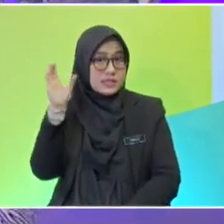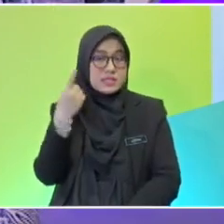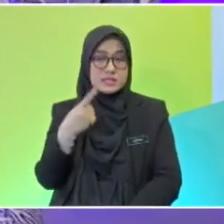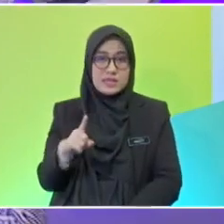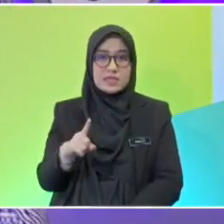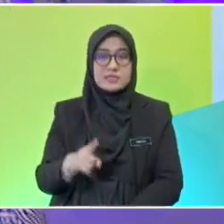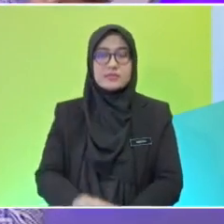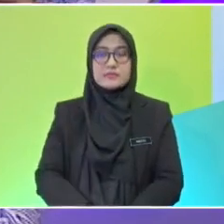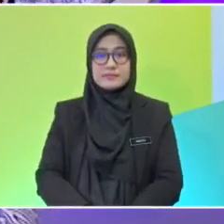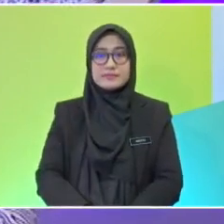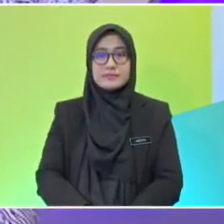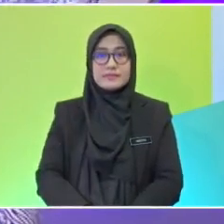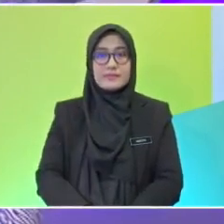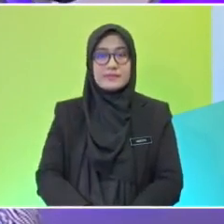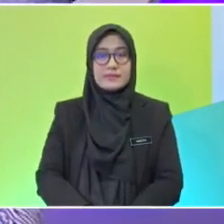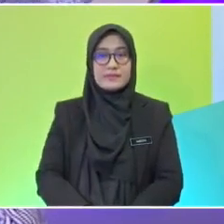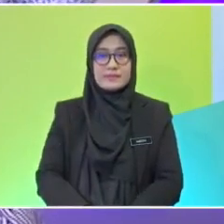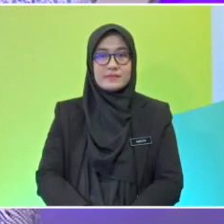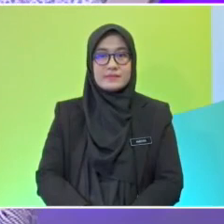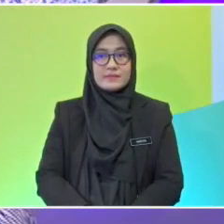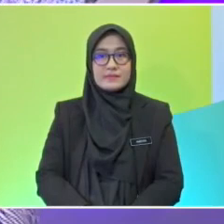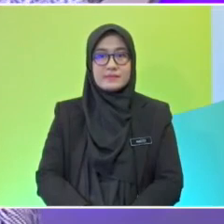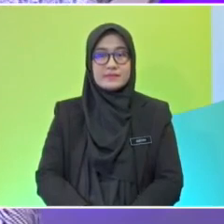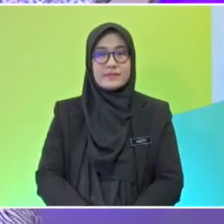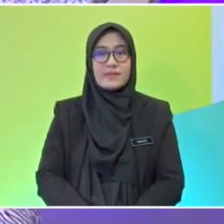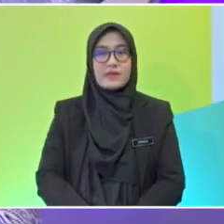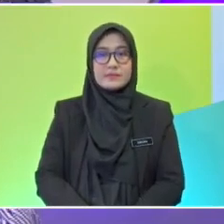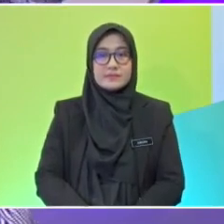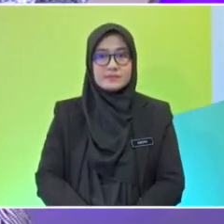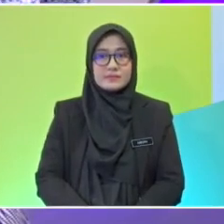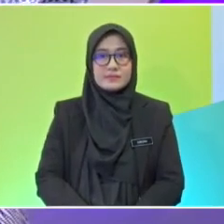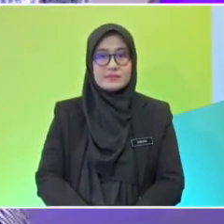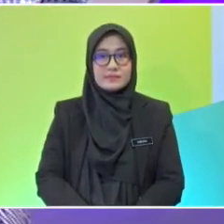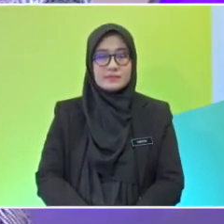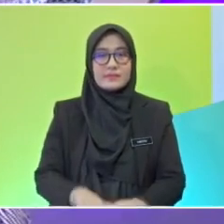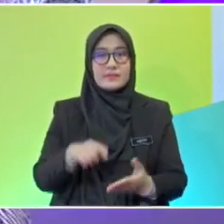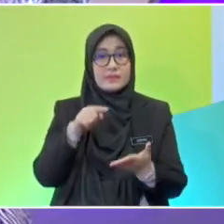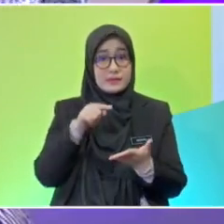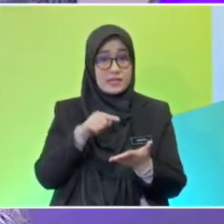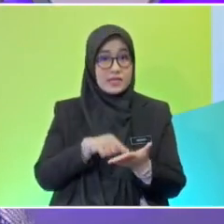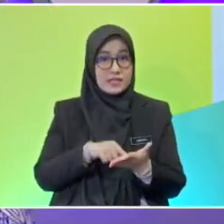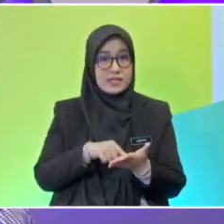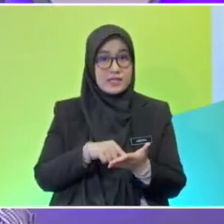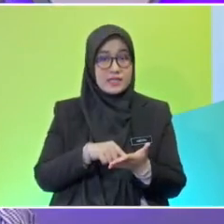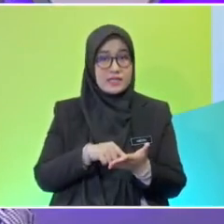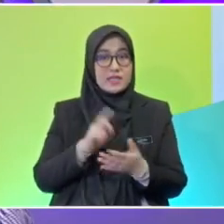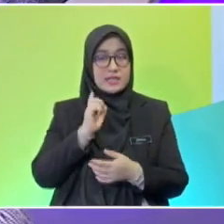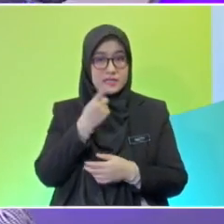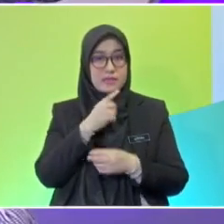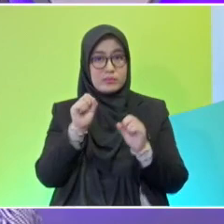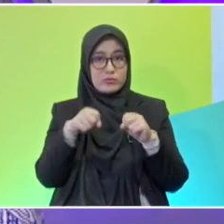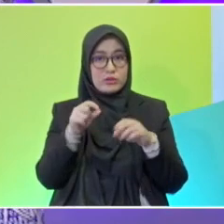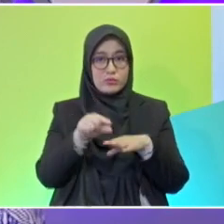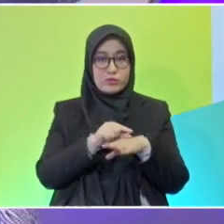based on the learning standards. All right, just take note of that. And this is an instrument we can use. So that's the second one,